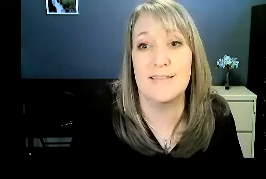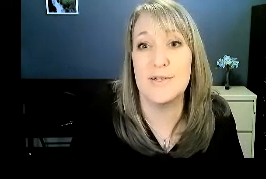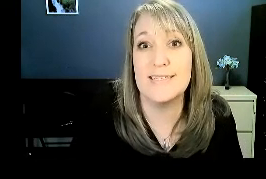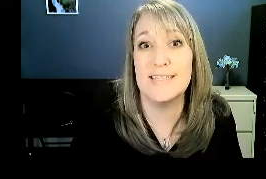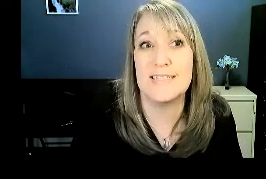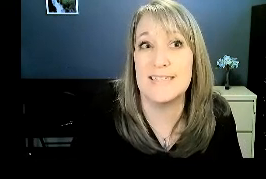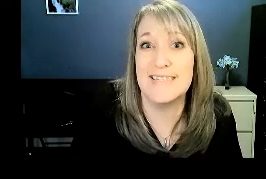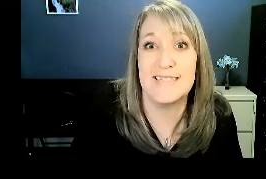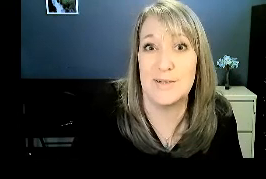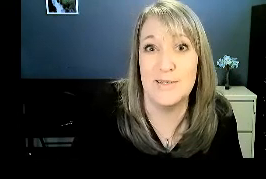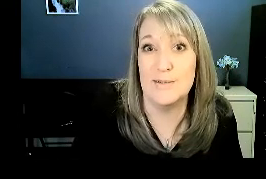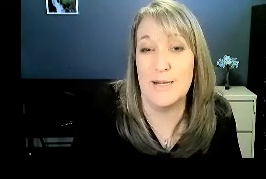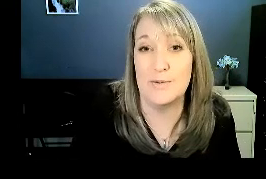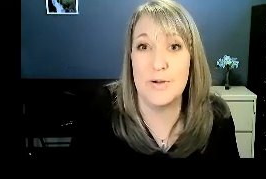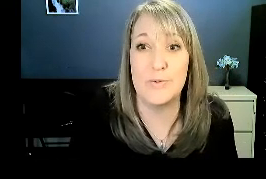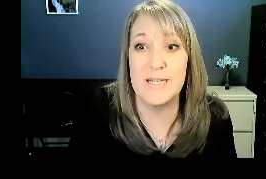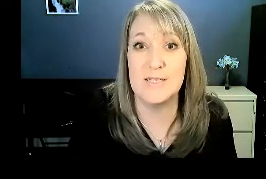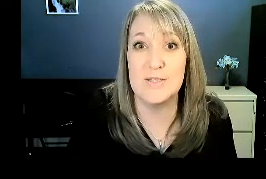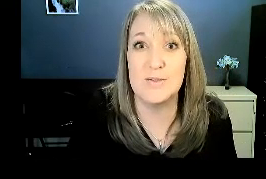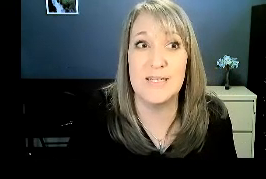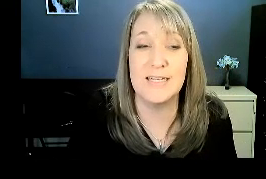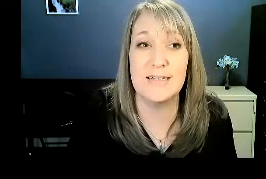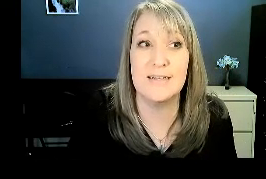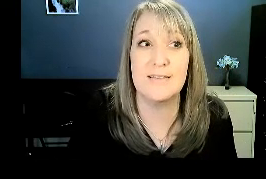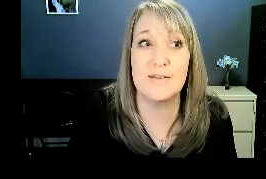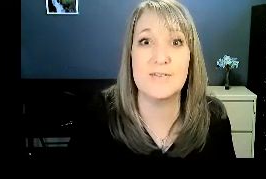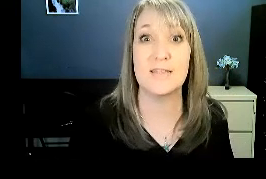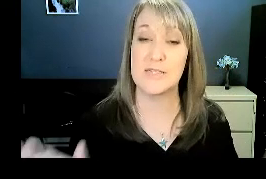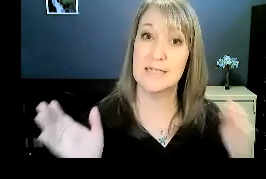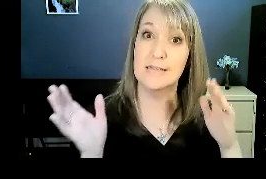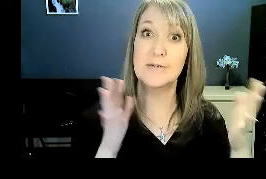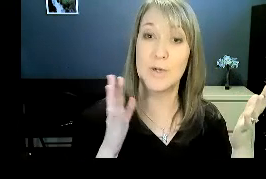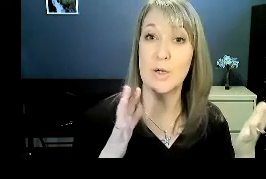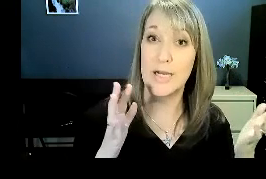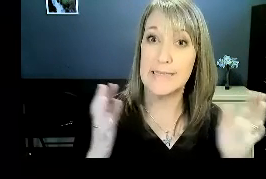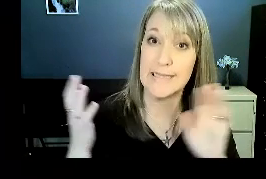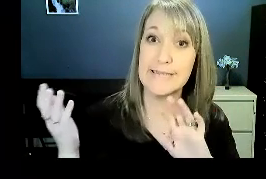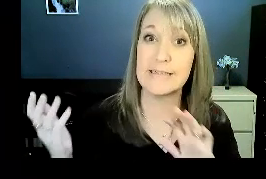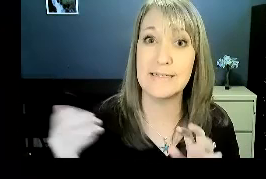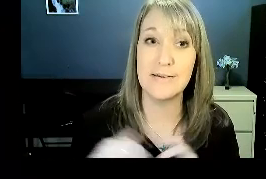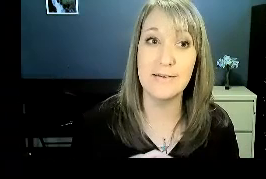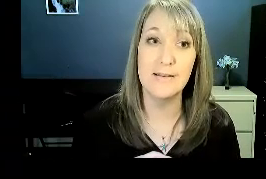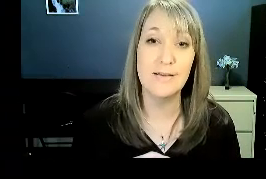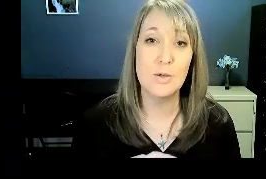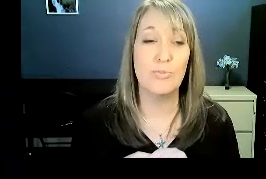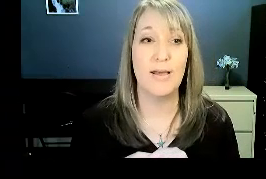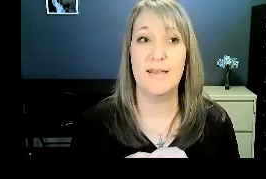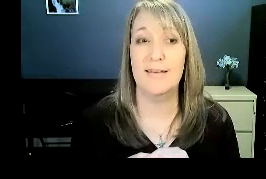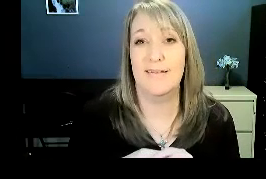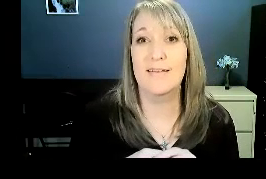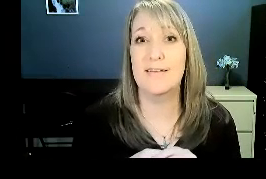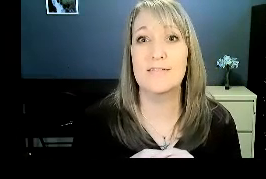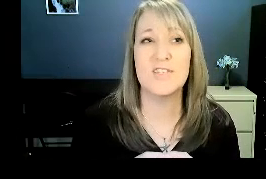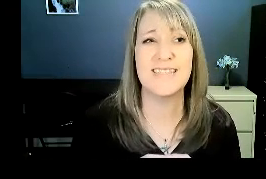because there isn't necessarily a right or wrong way to do it. There's clearer and less clear,